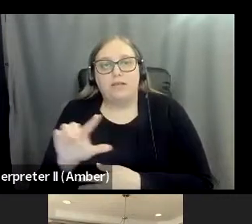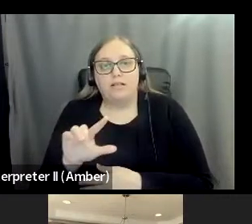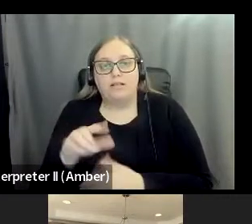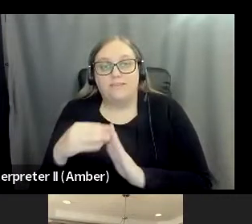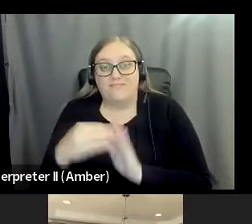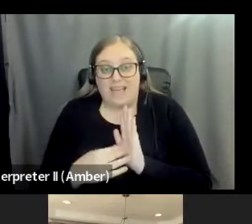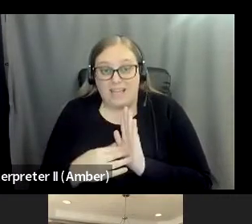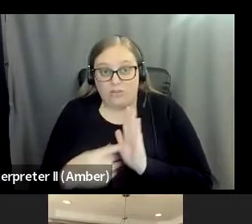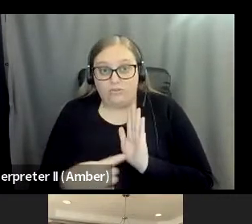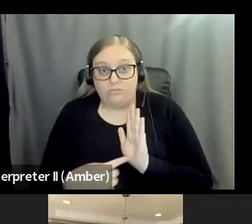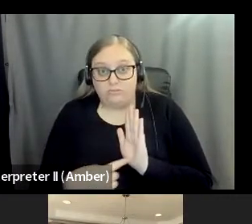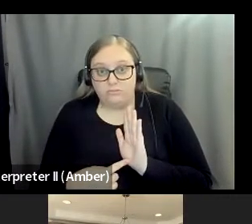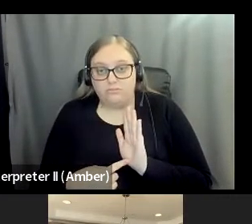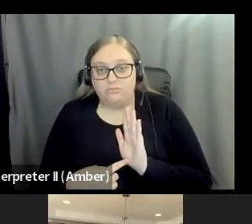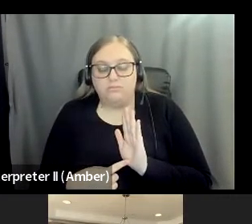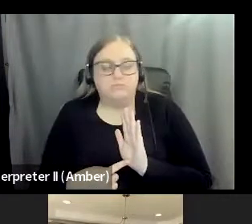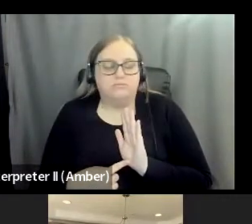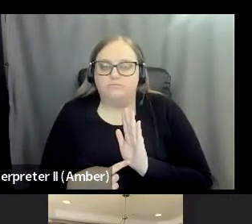filed,